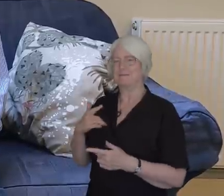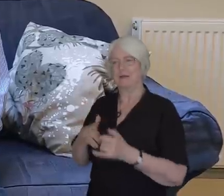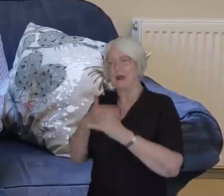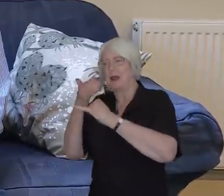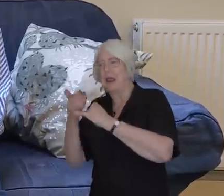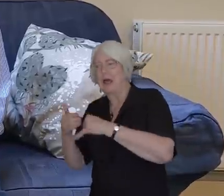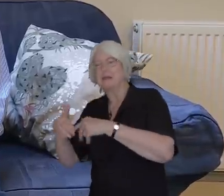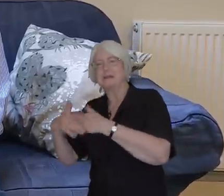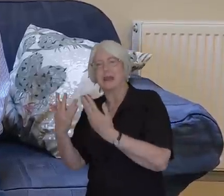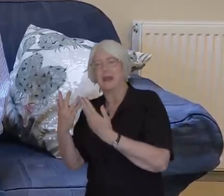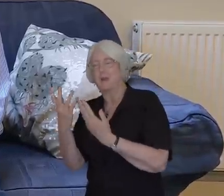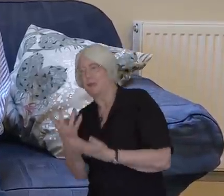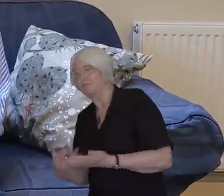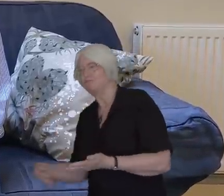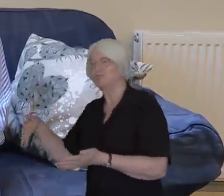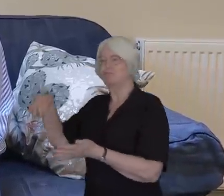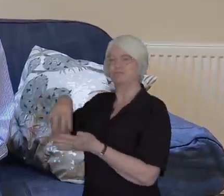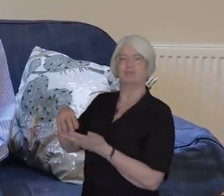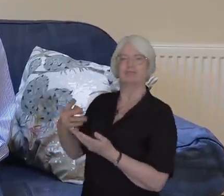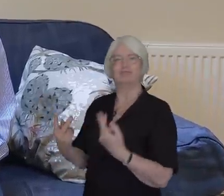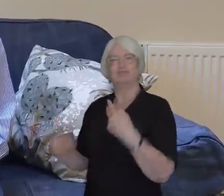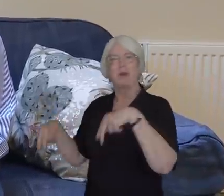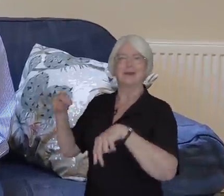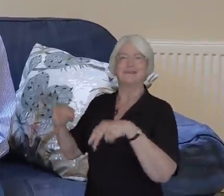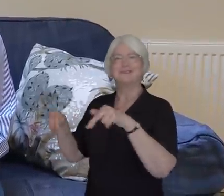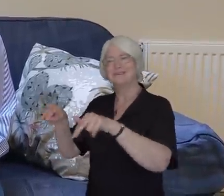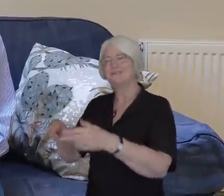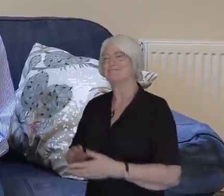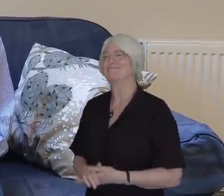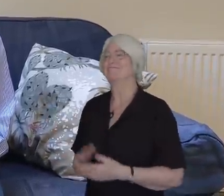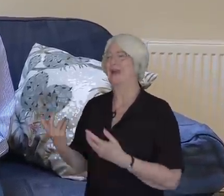them up on the last day. Alleluia.